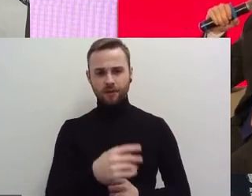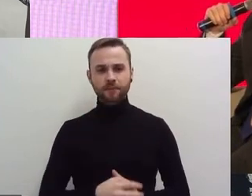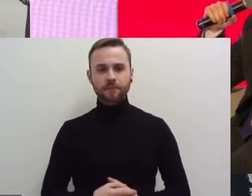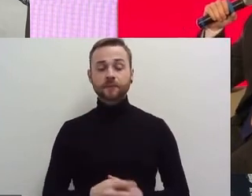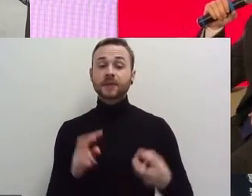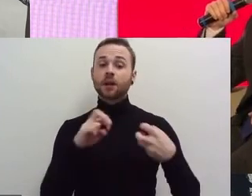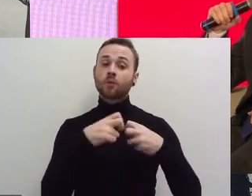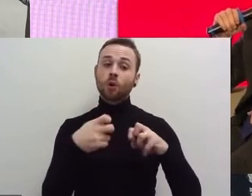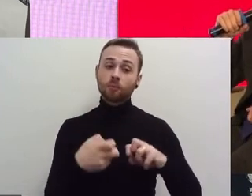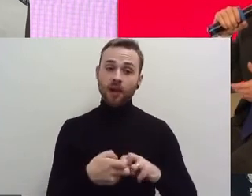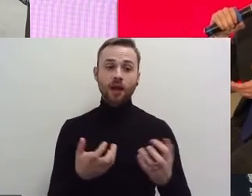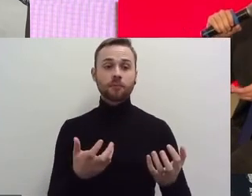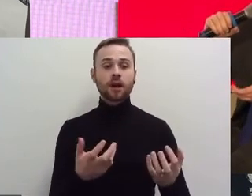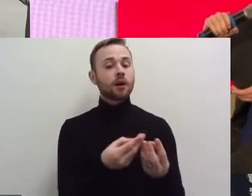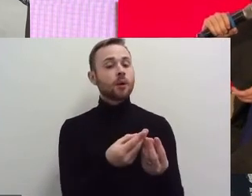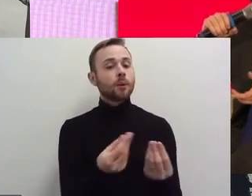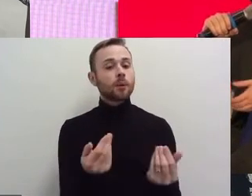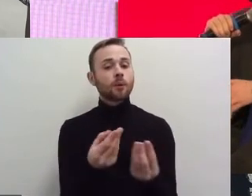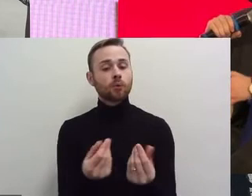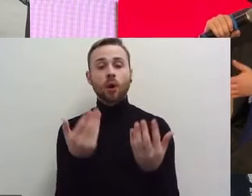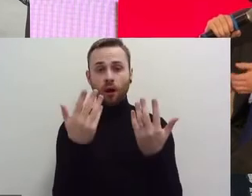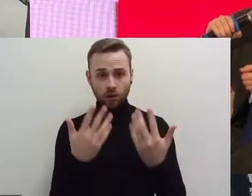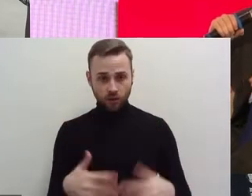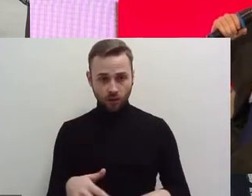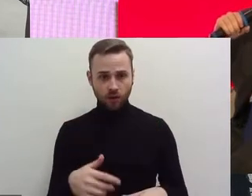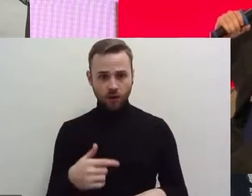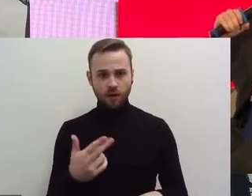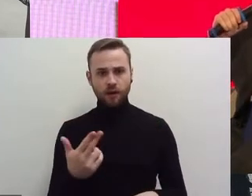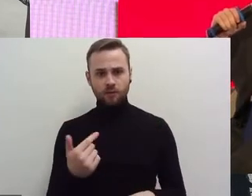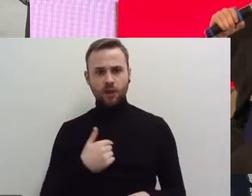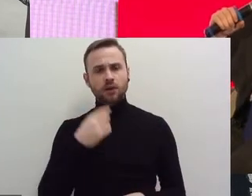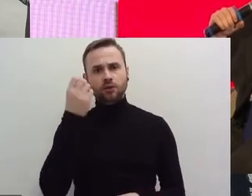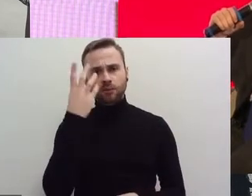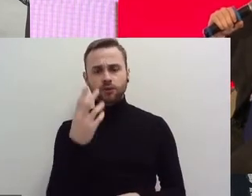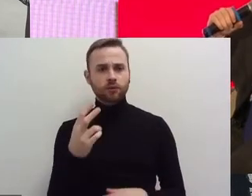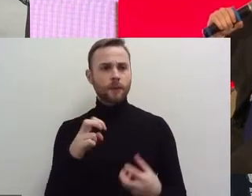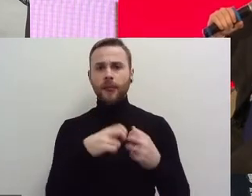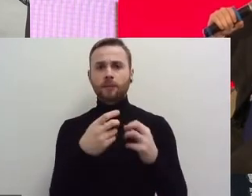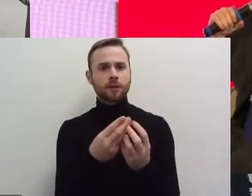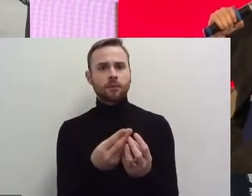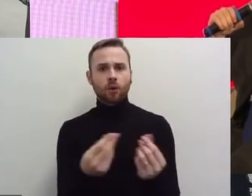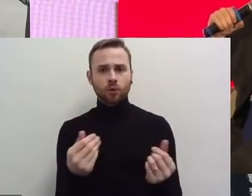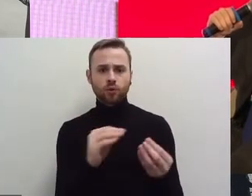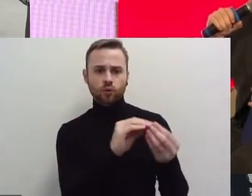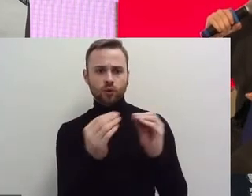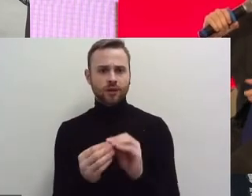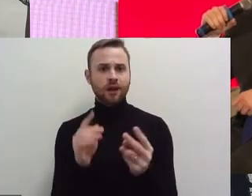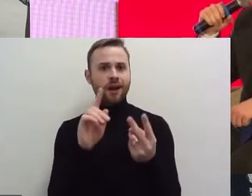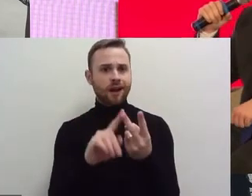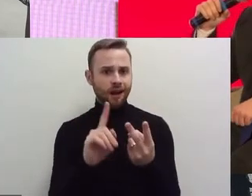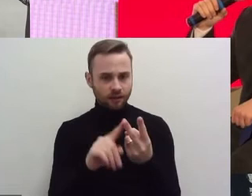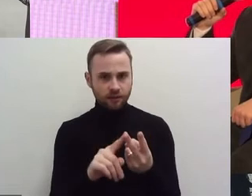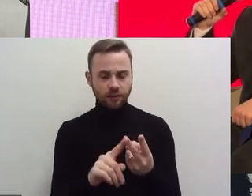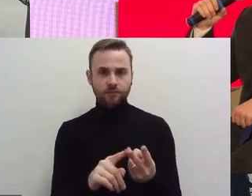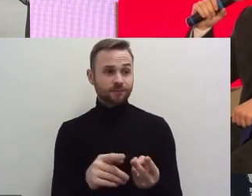I understand it's difficult to find compromise between a whole lot of countries, different interests and different ways of